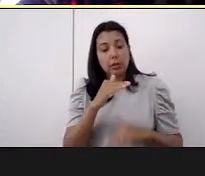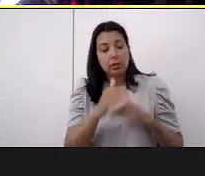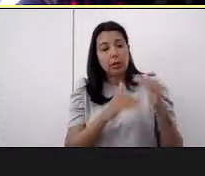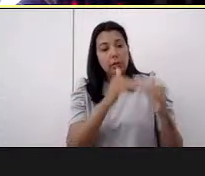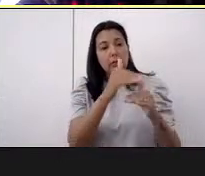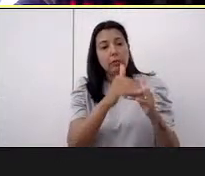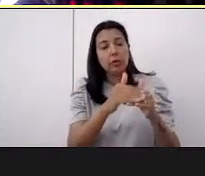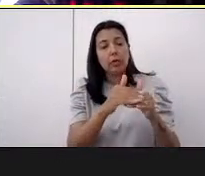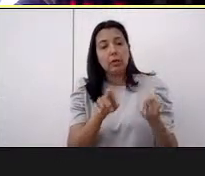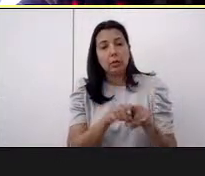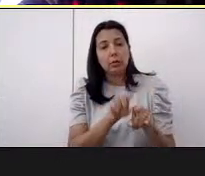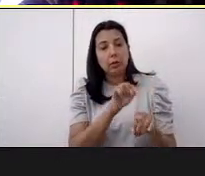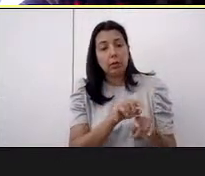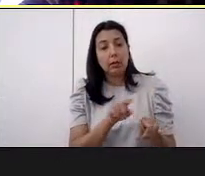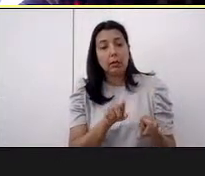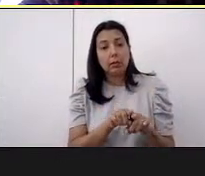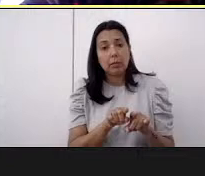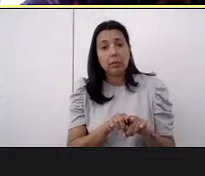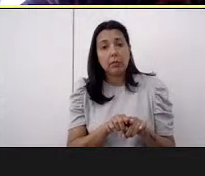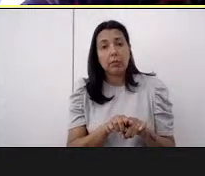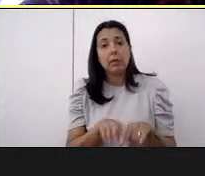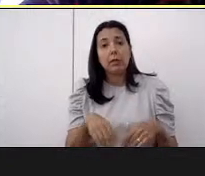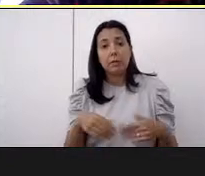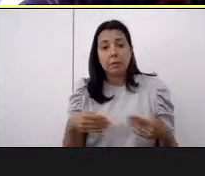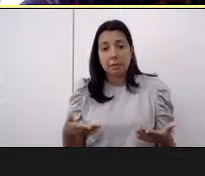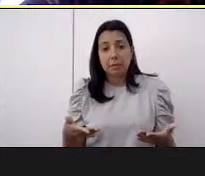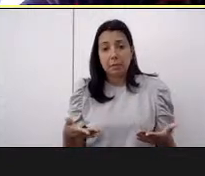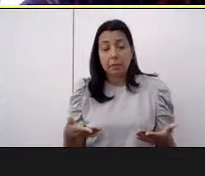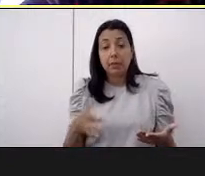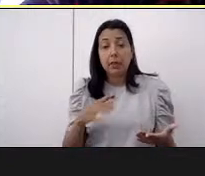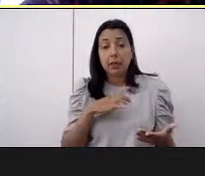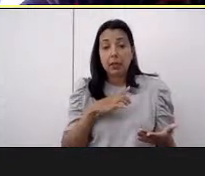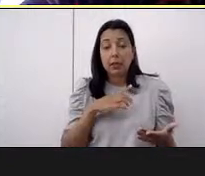policy audiences are legal professionals and litigants.